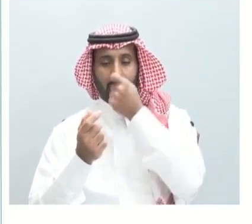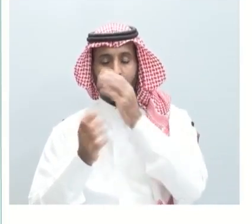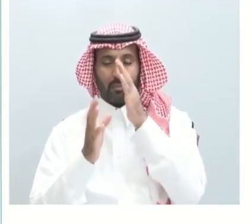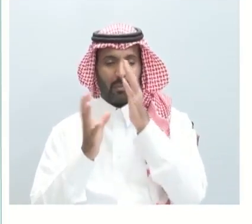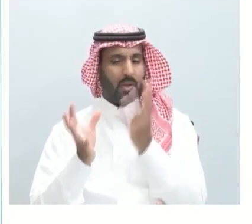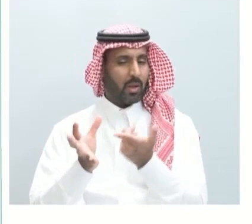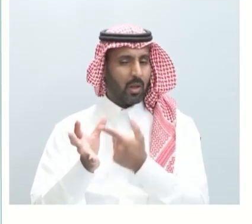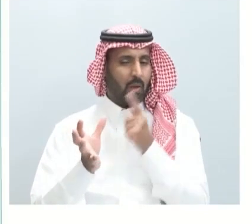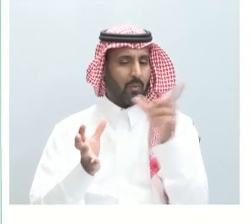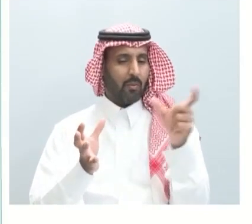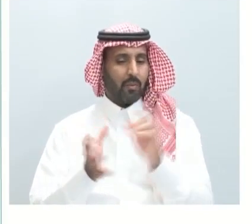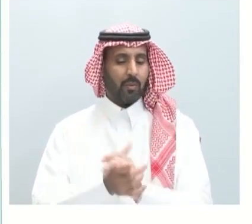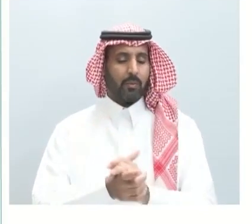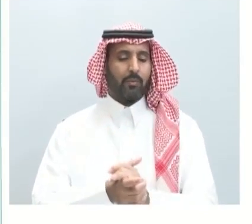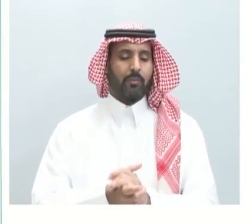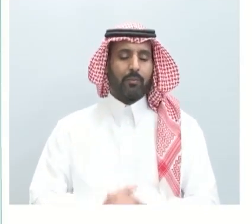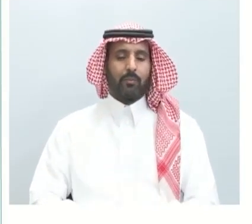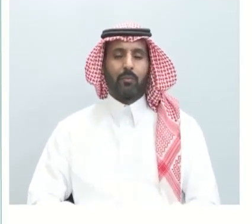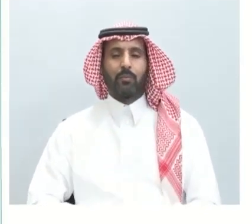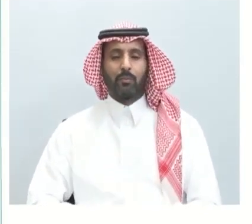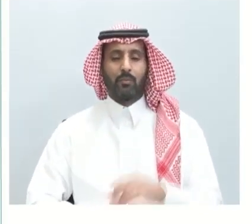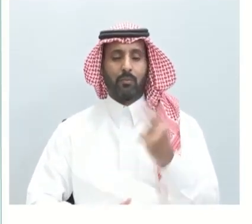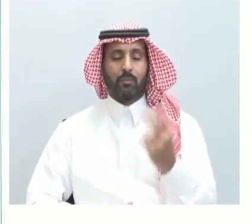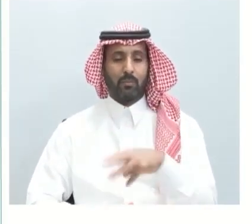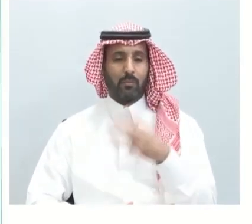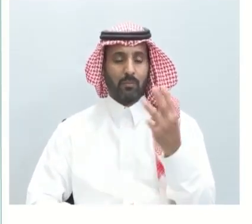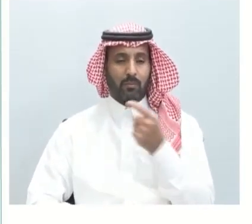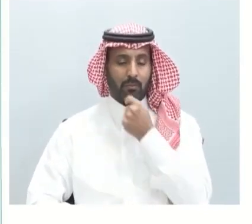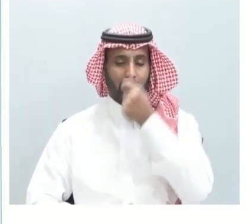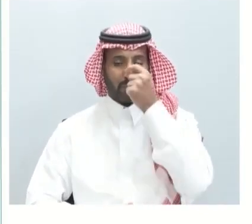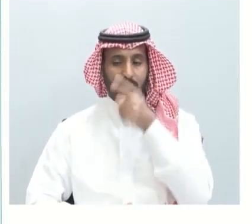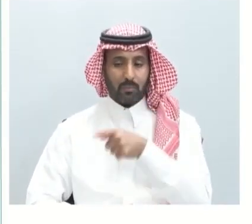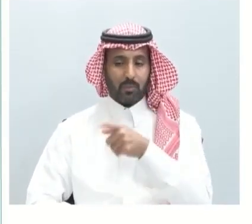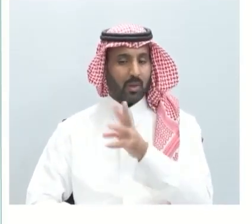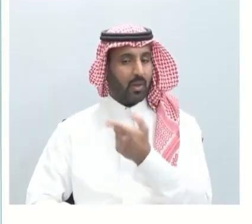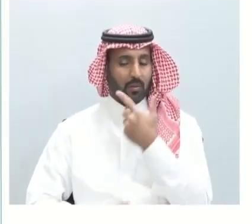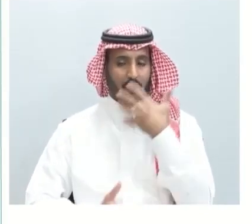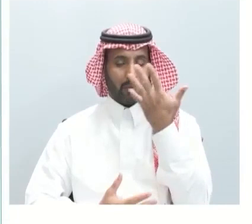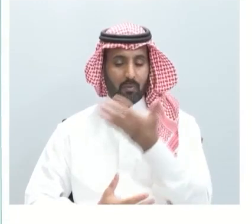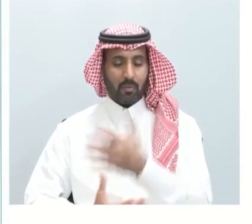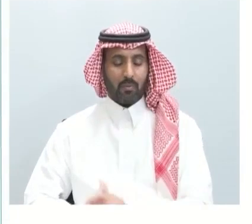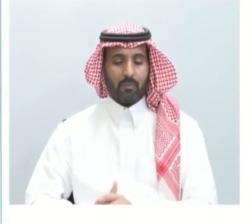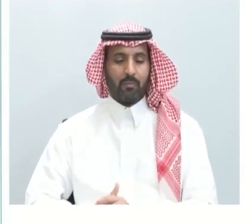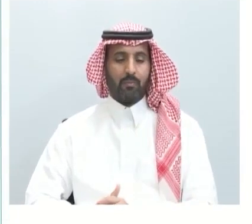your sentences using two or three adjectives to describe the following things: your school, your